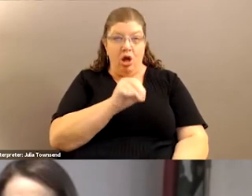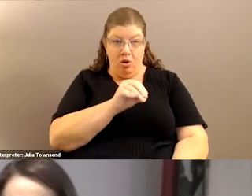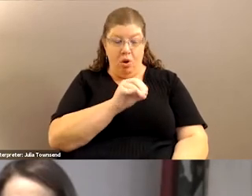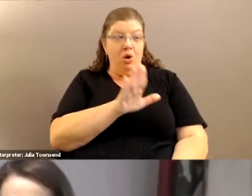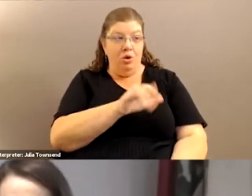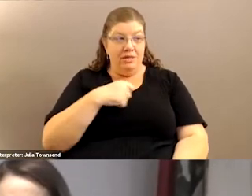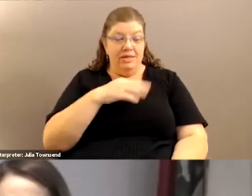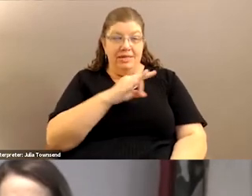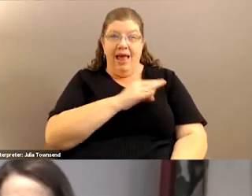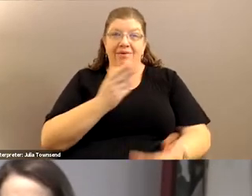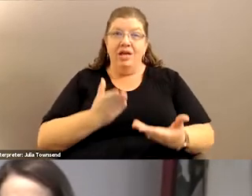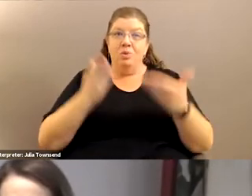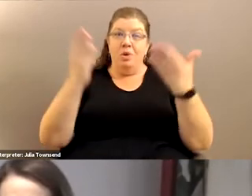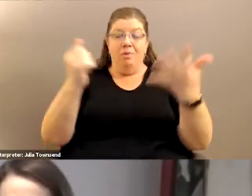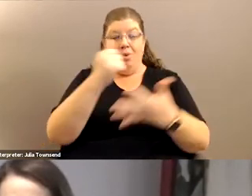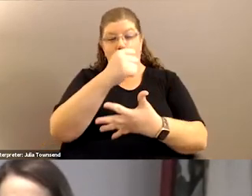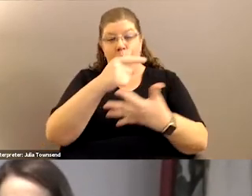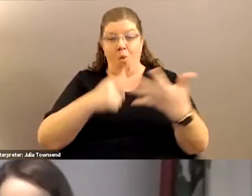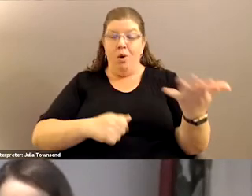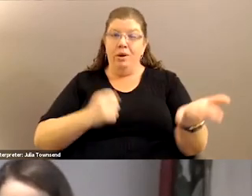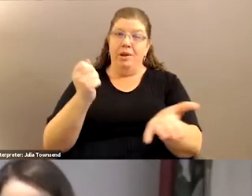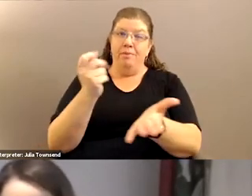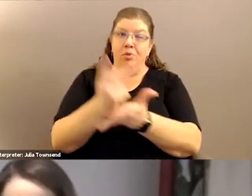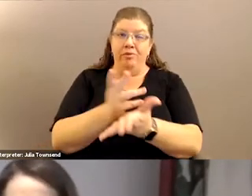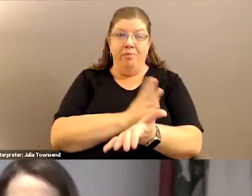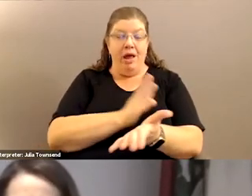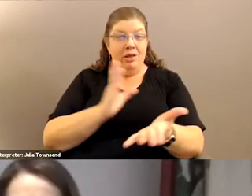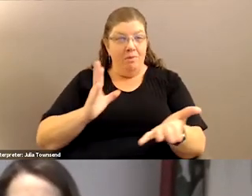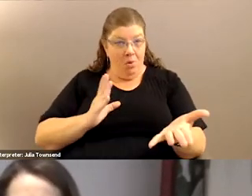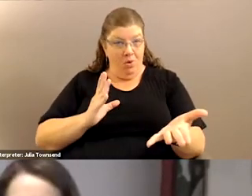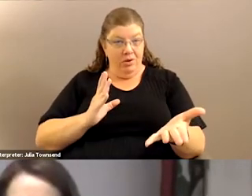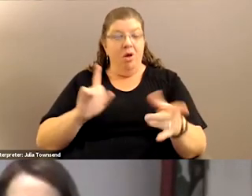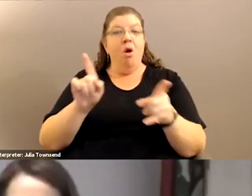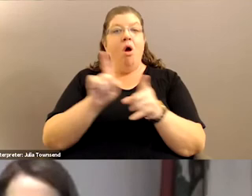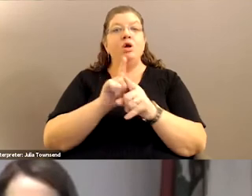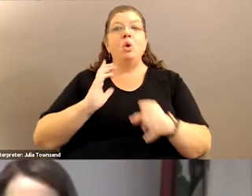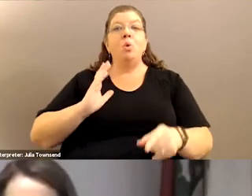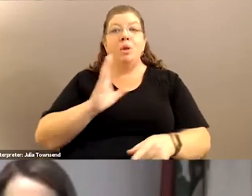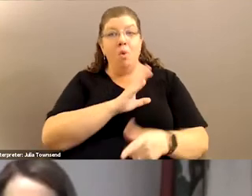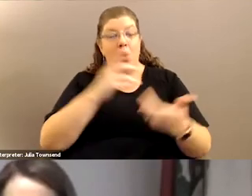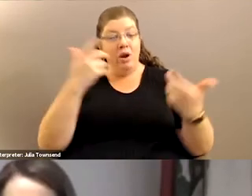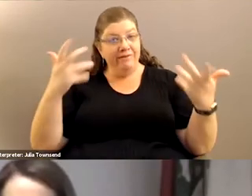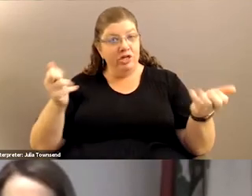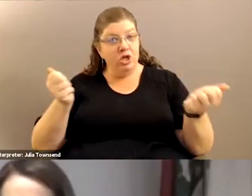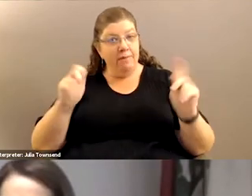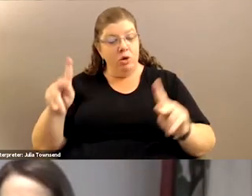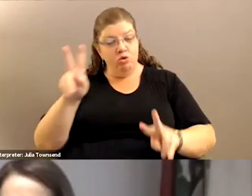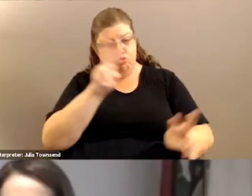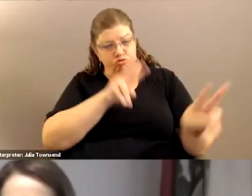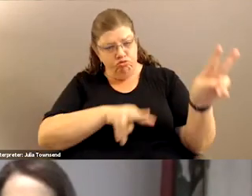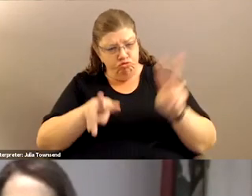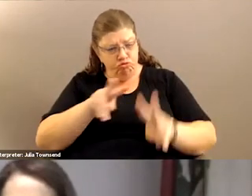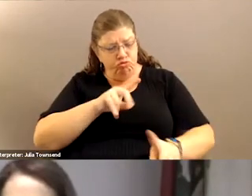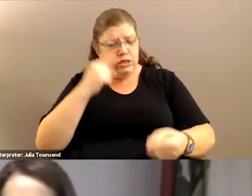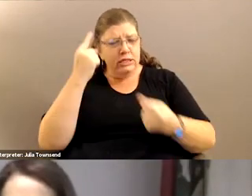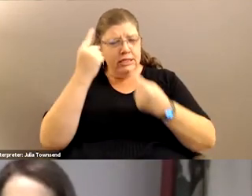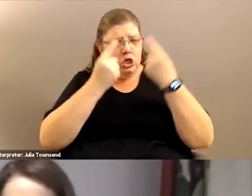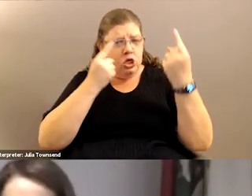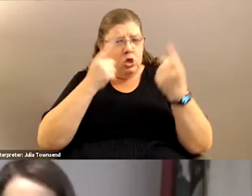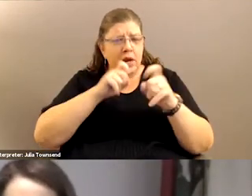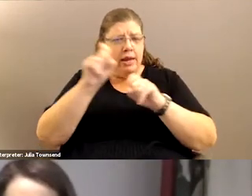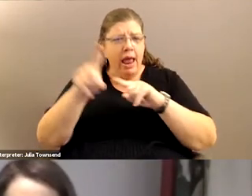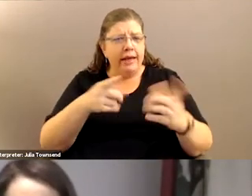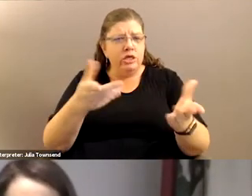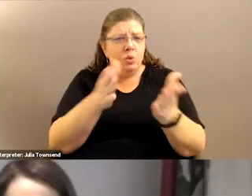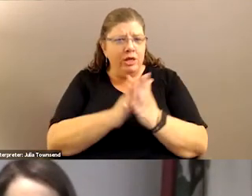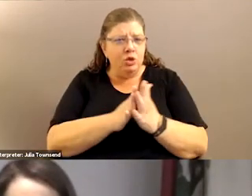board approves all of the consent agenda items and also board members have had an opportunity to consider and ask questions about these